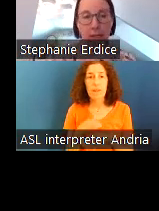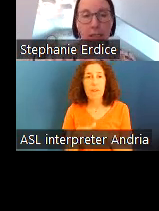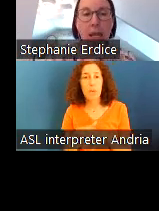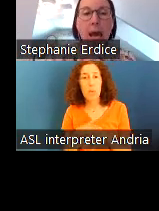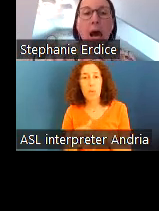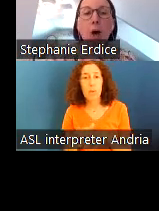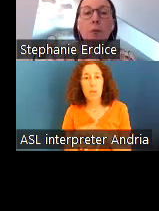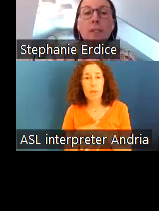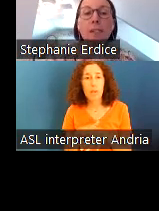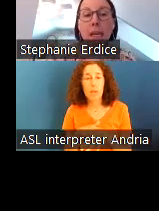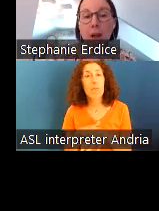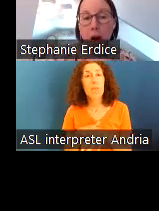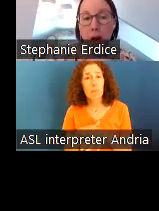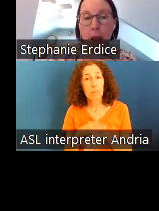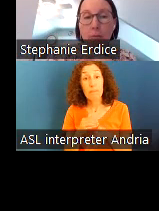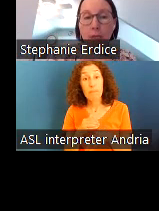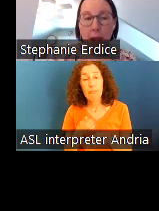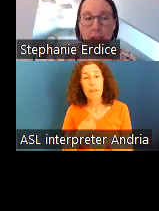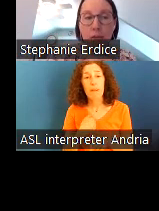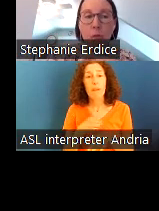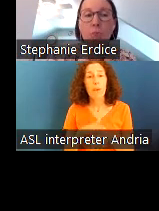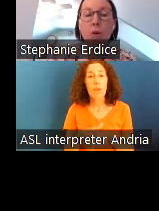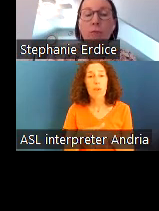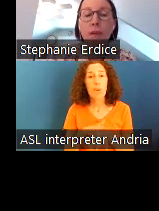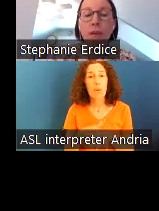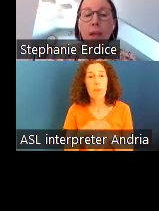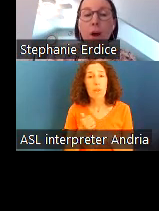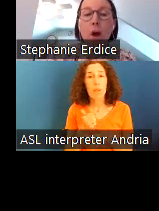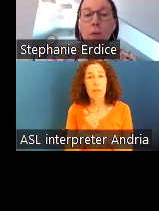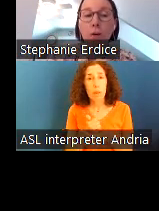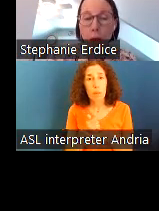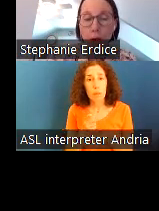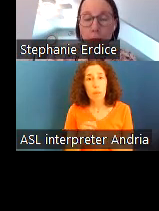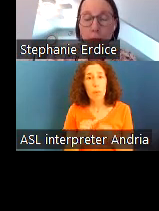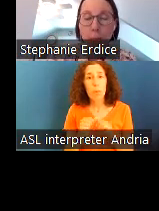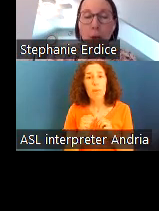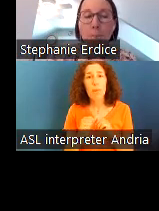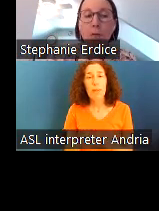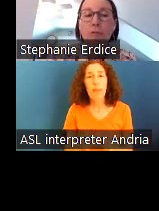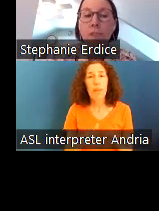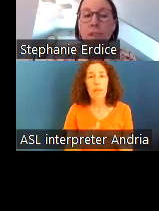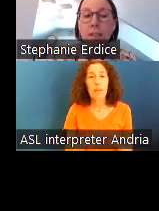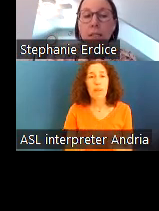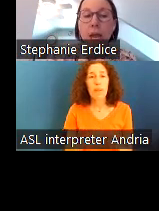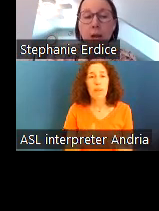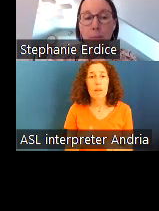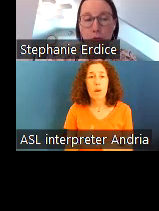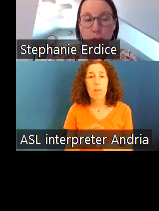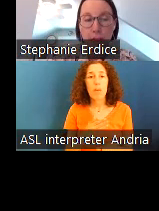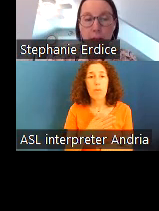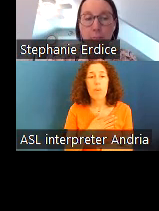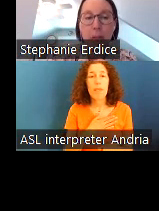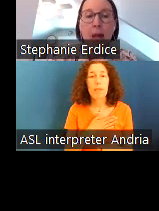Self-soothing techniques help you to stay calm and relaxed when you are feeling overwhelmed, both physically